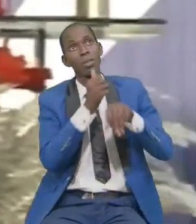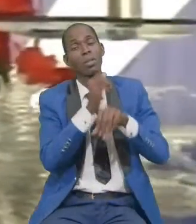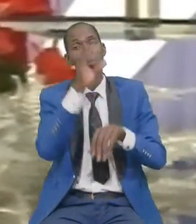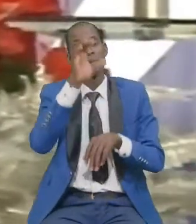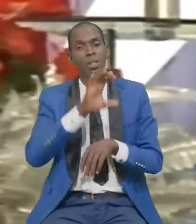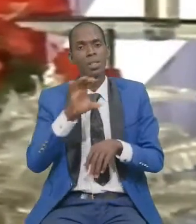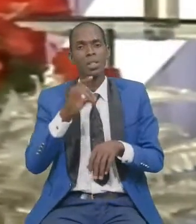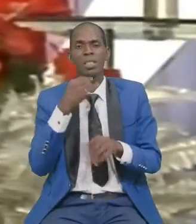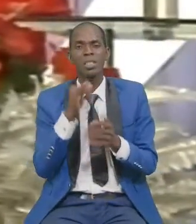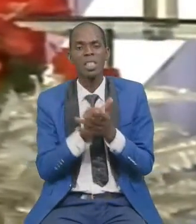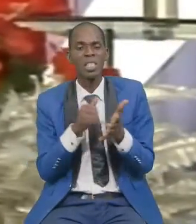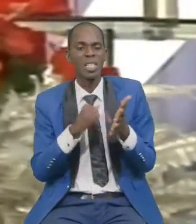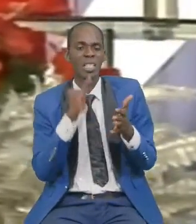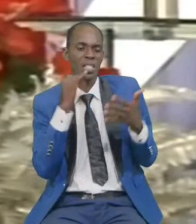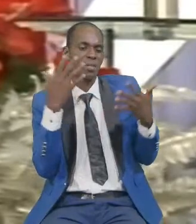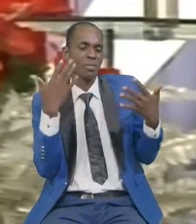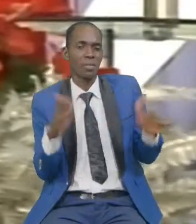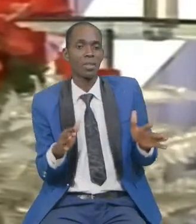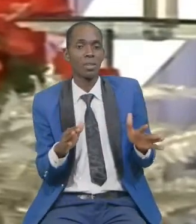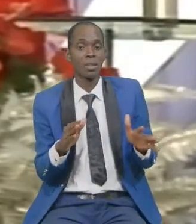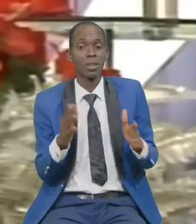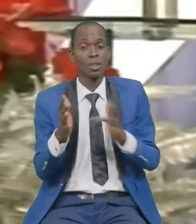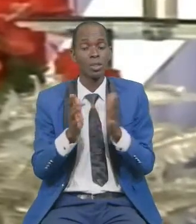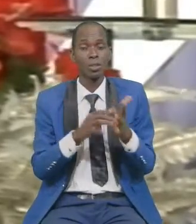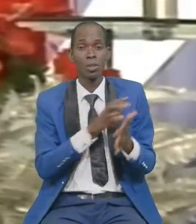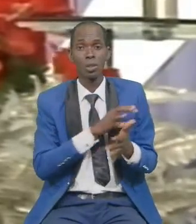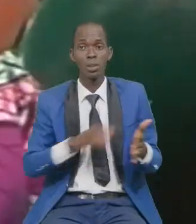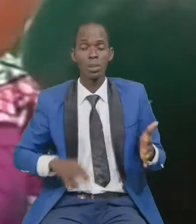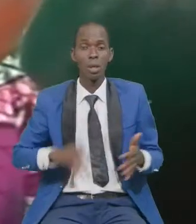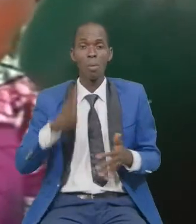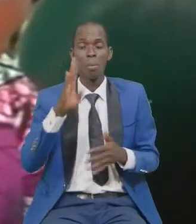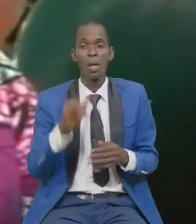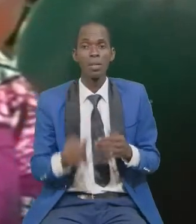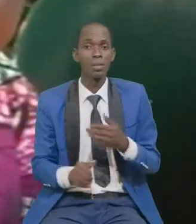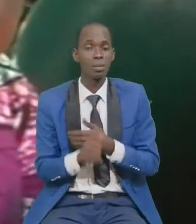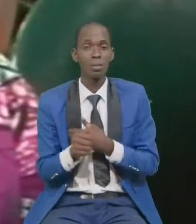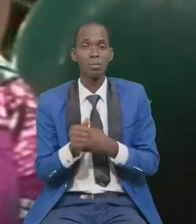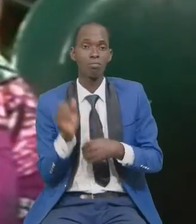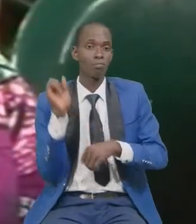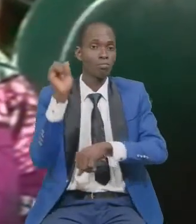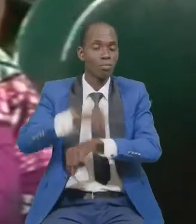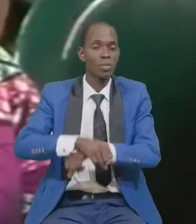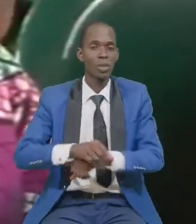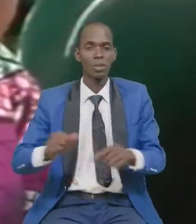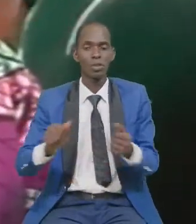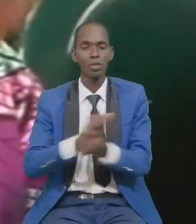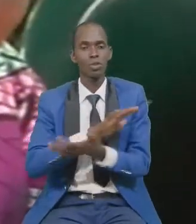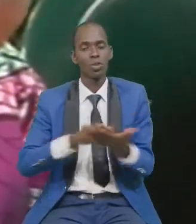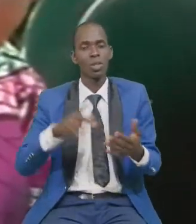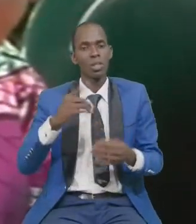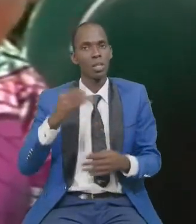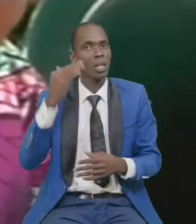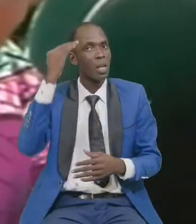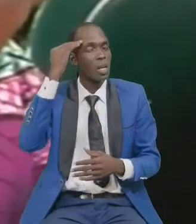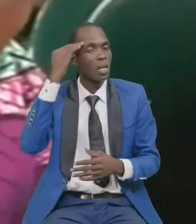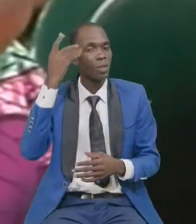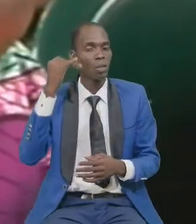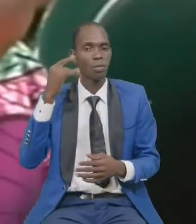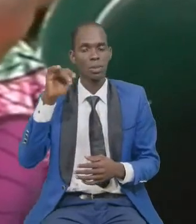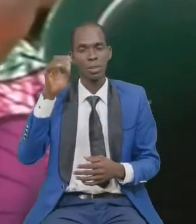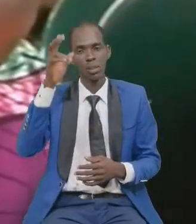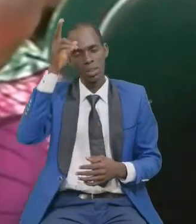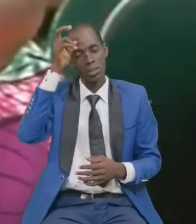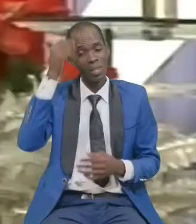Christ, by a deadly blow, struck the head of the devil. Since